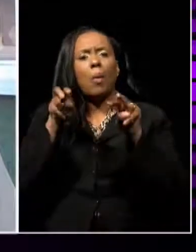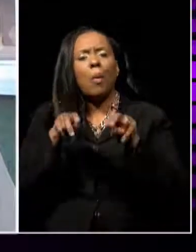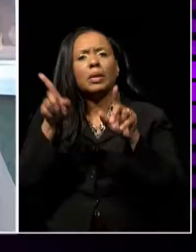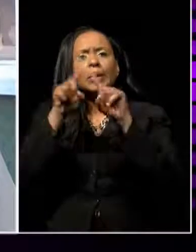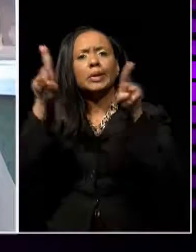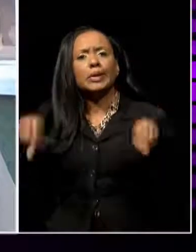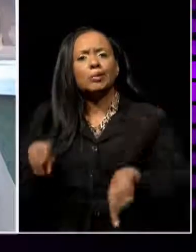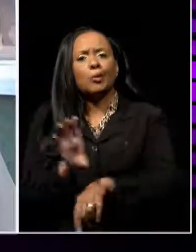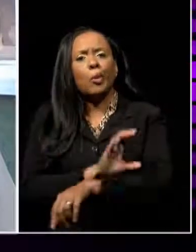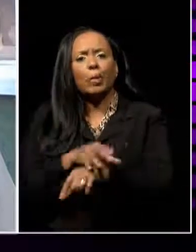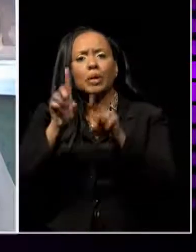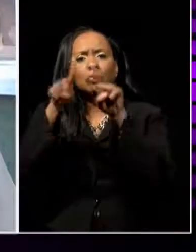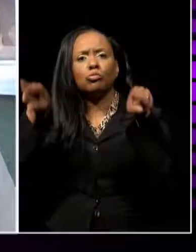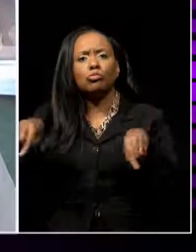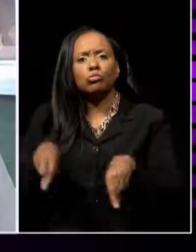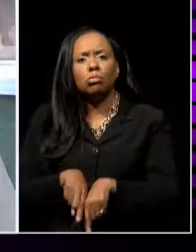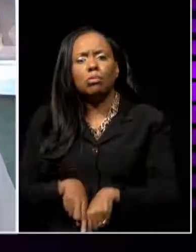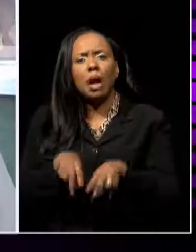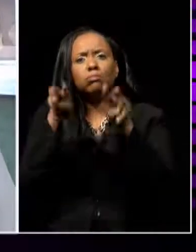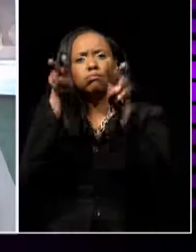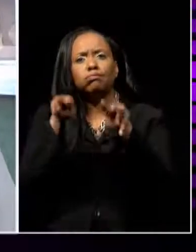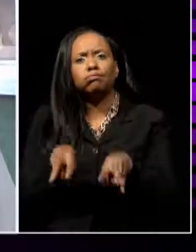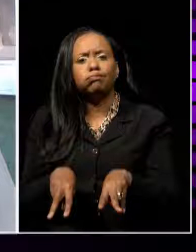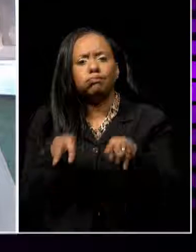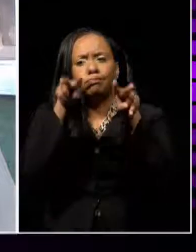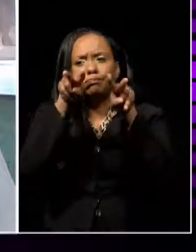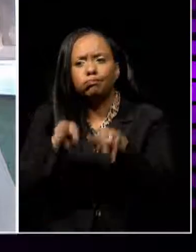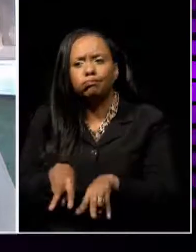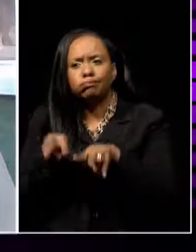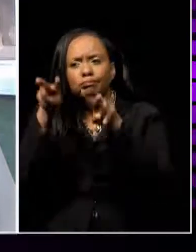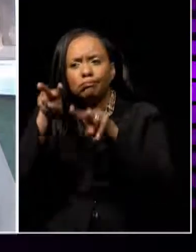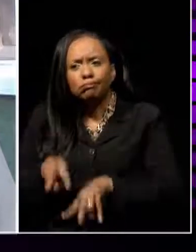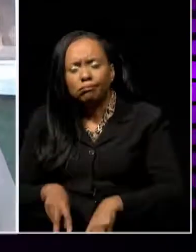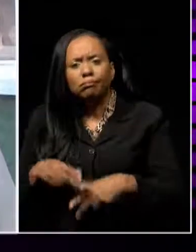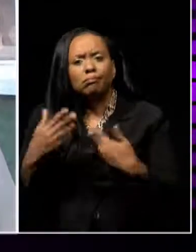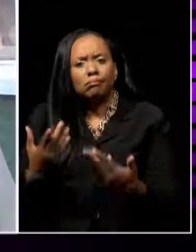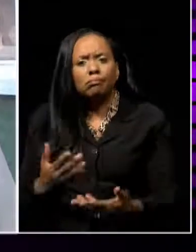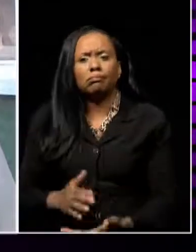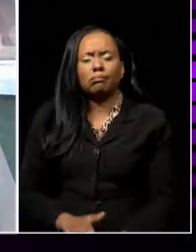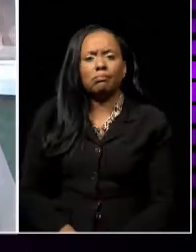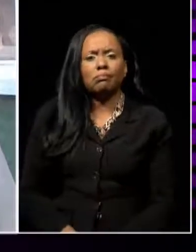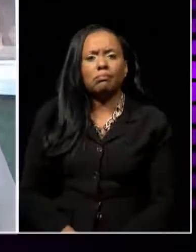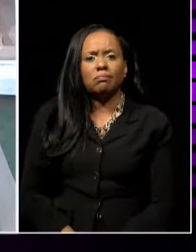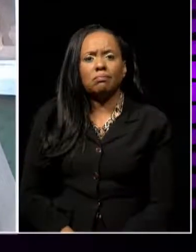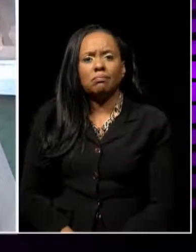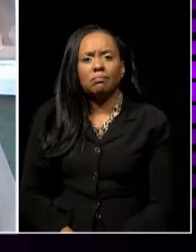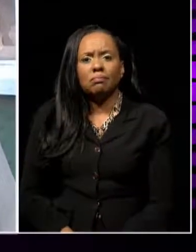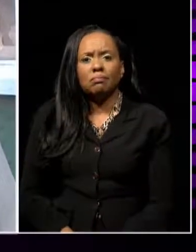also and fine print. It has resulted, one, in